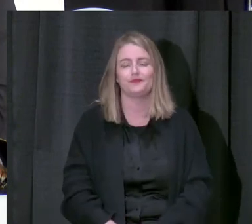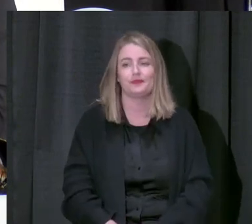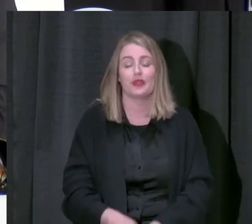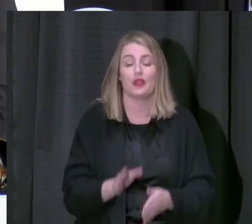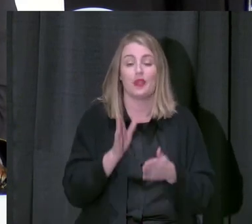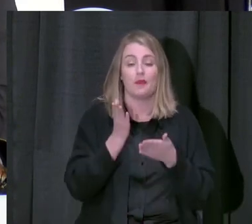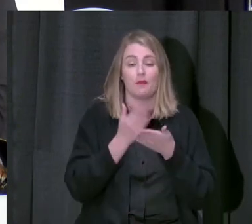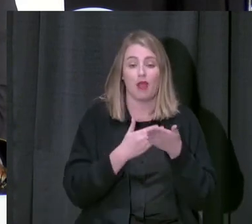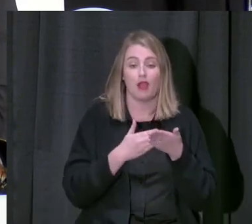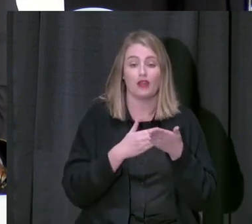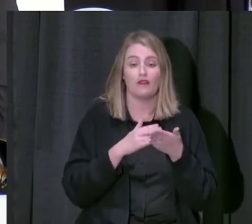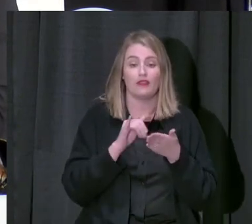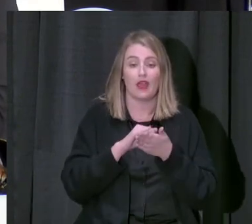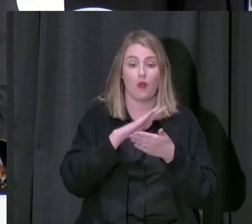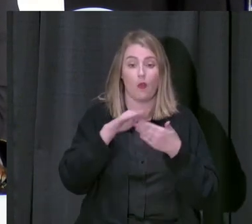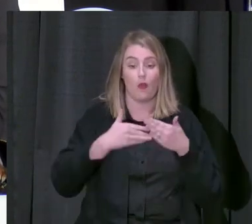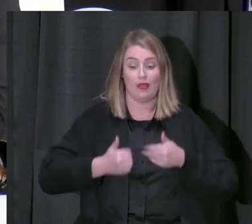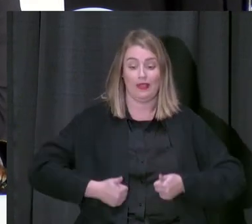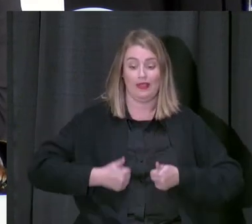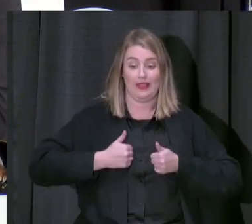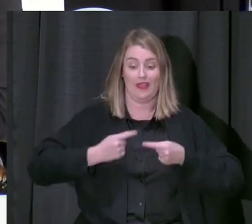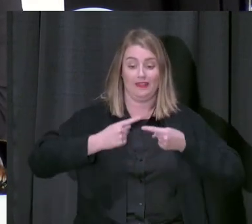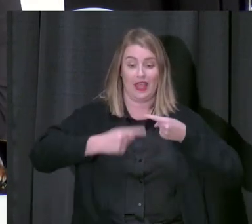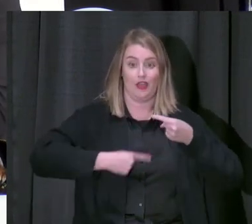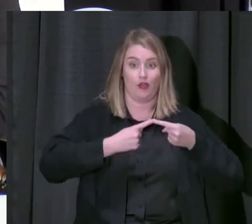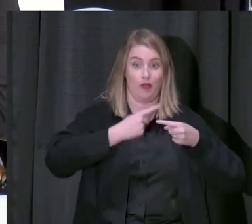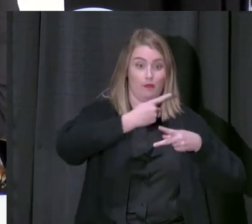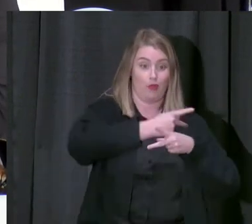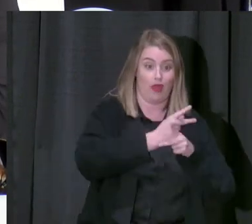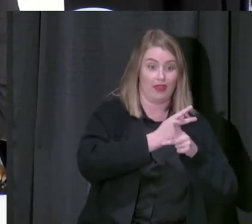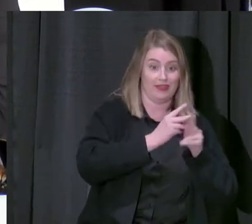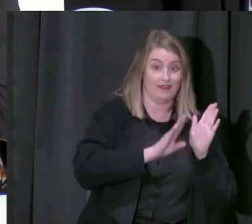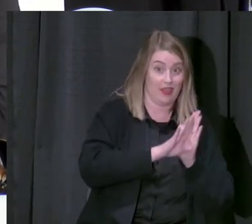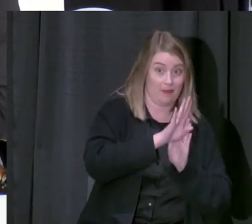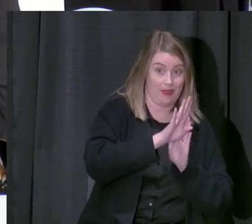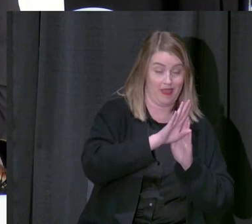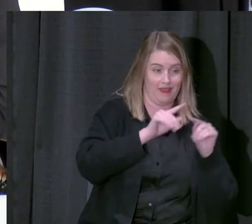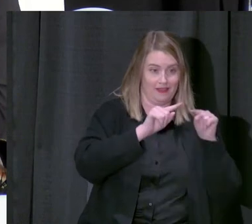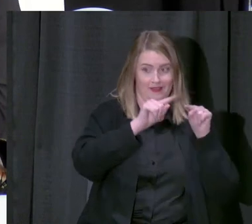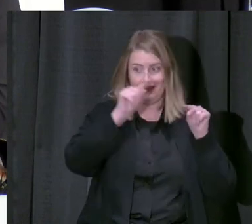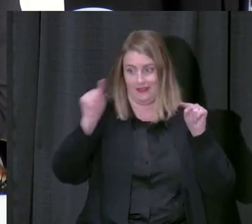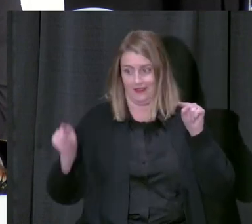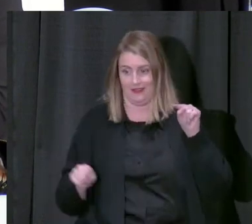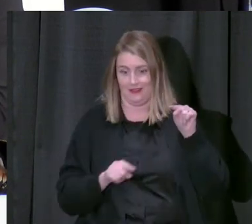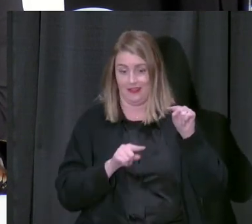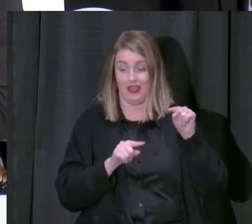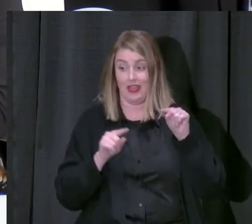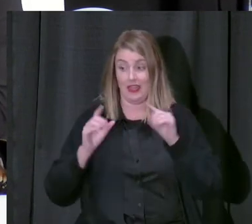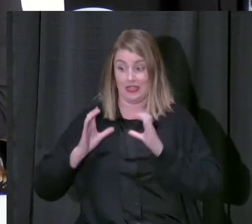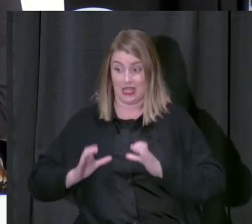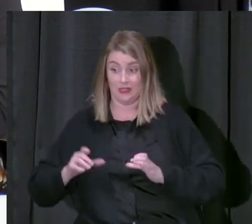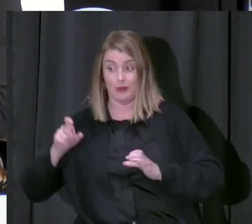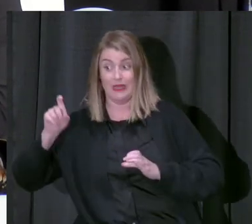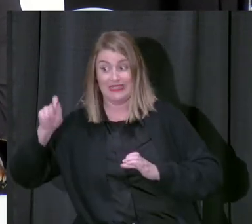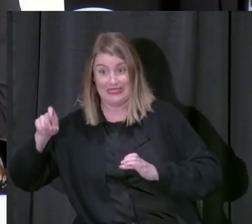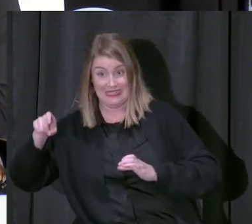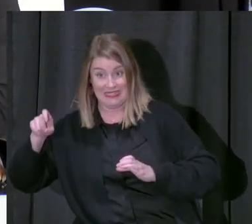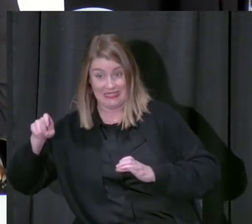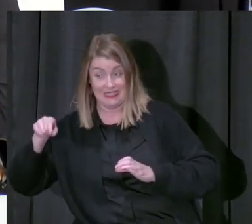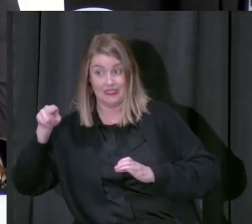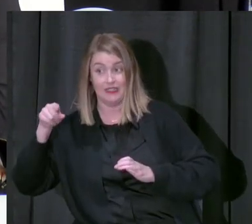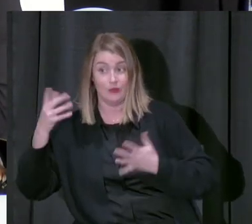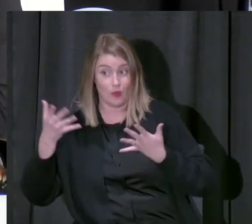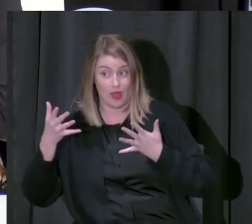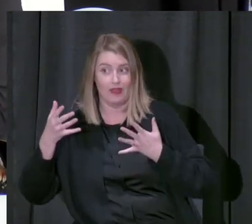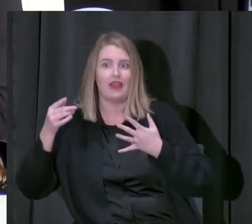Part of the whole life cycle of product development, from going from, you know, what the customer needs are and working backwards from there